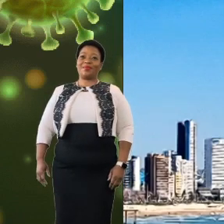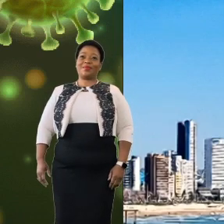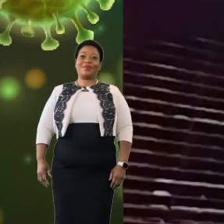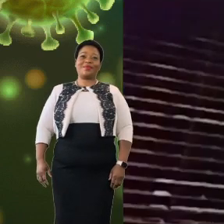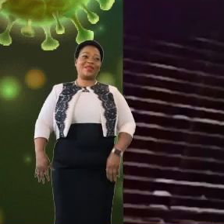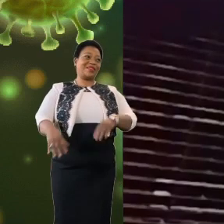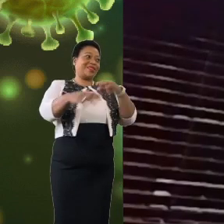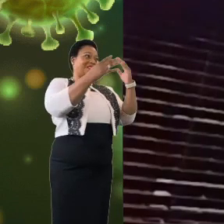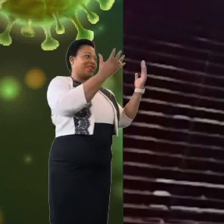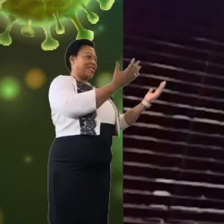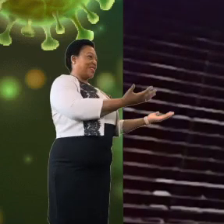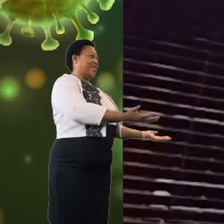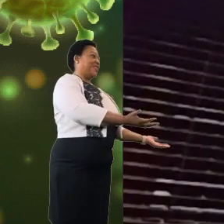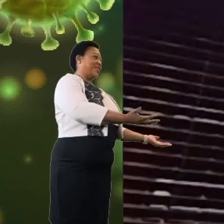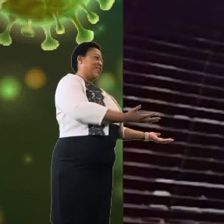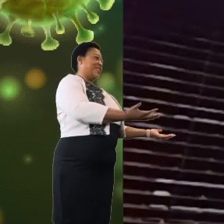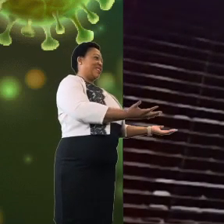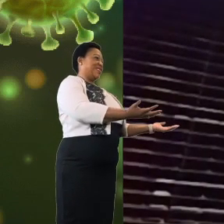Okay, thank you. Welcome, sir.